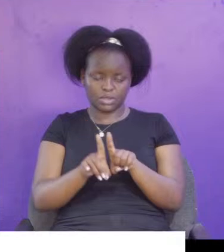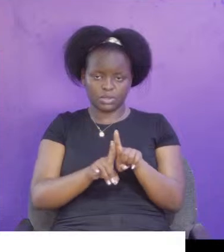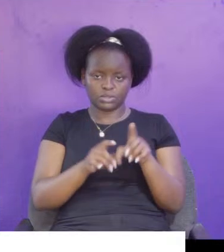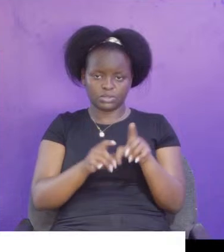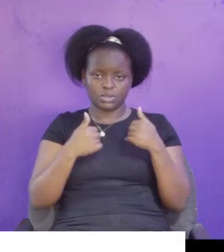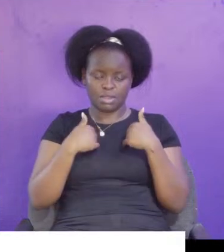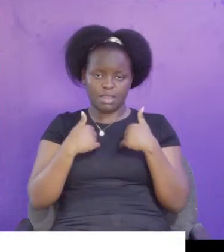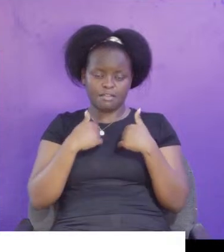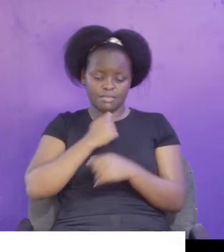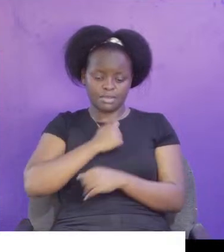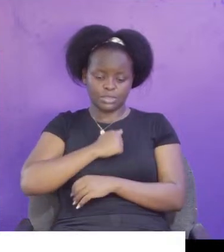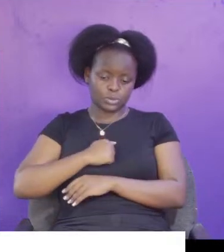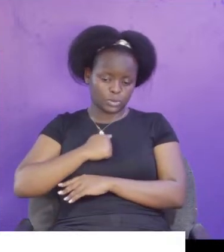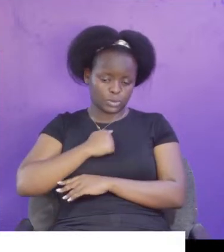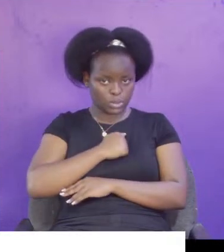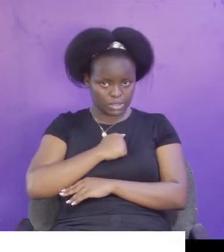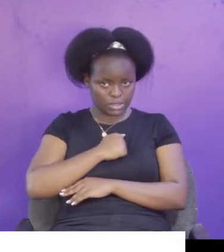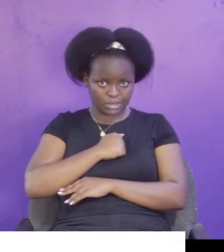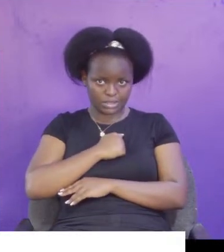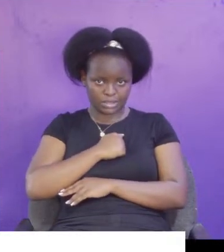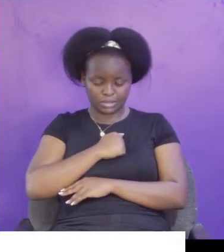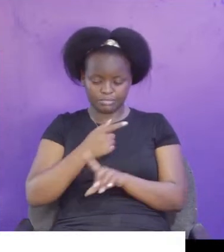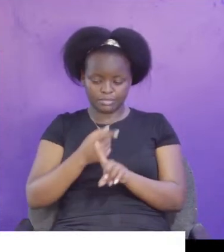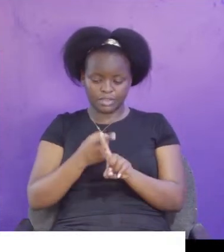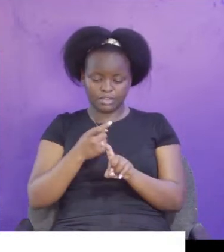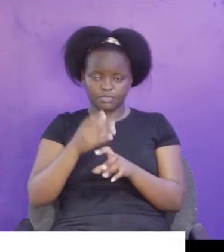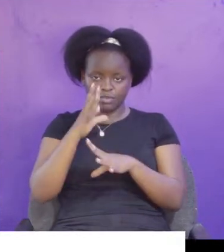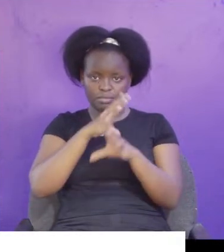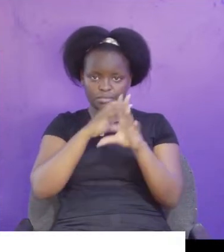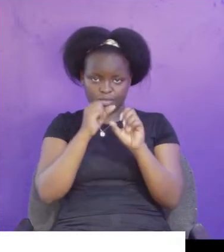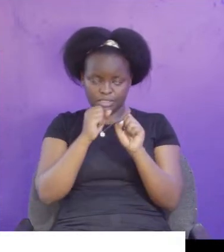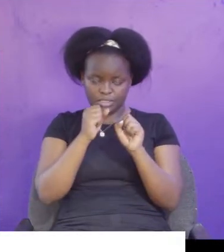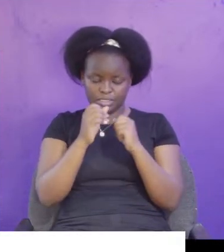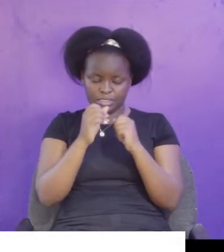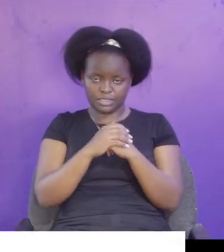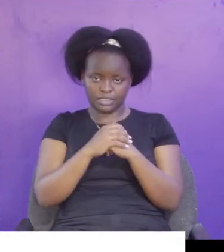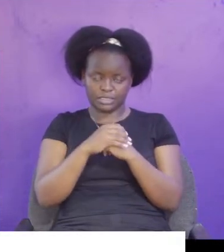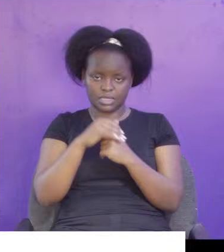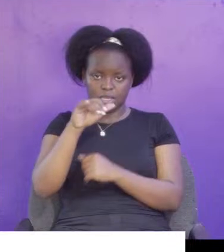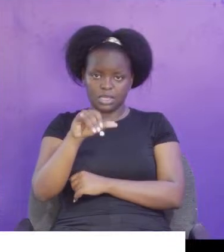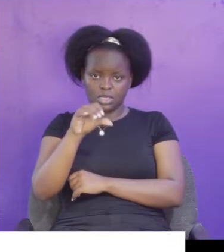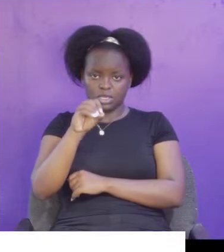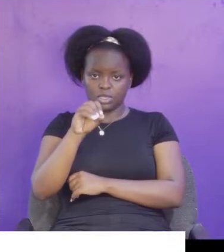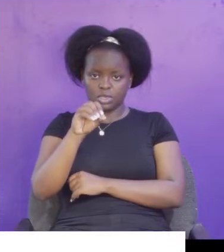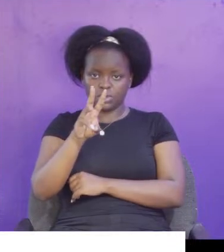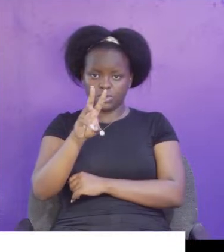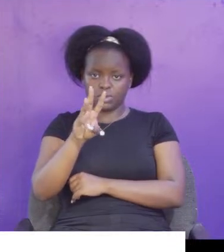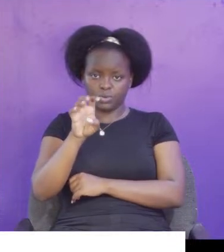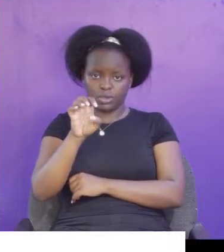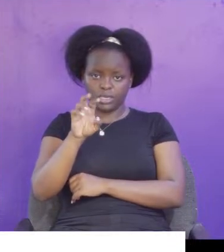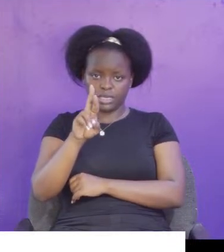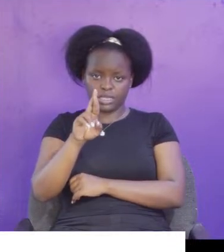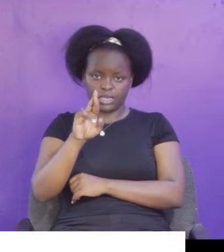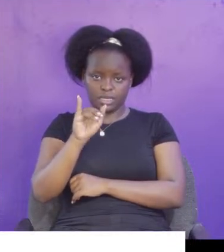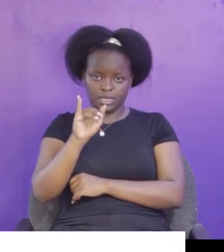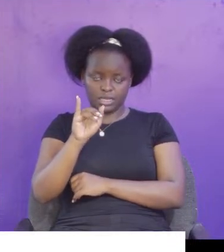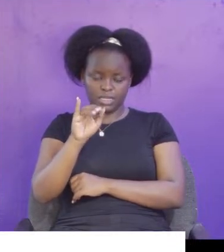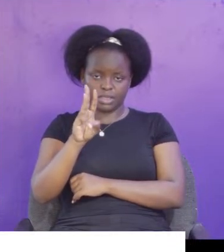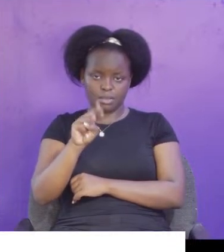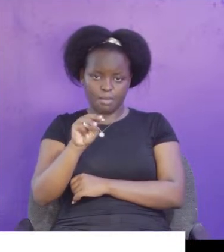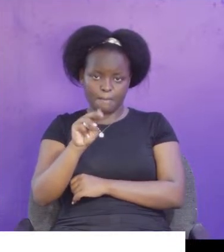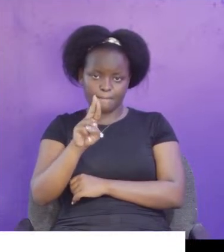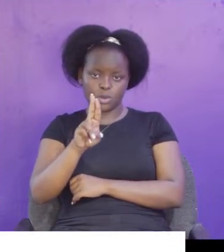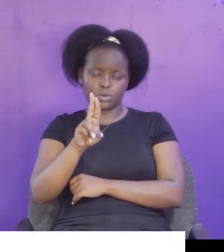condolences from President Yoweri Kaguta Museveni, the President